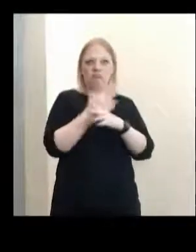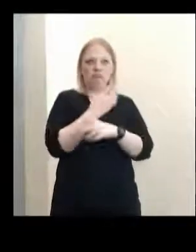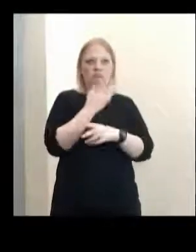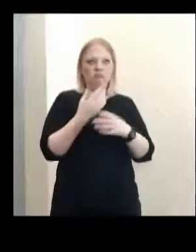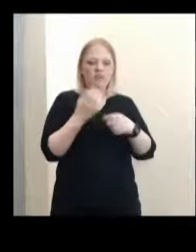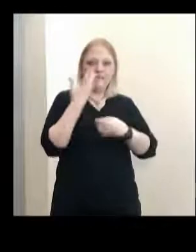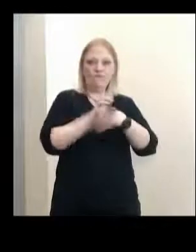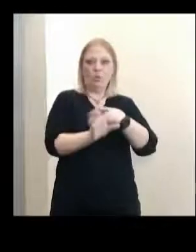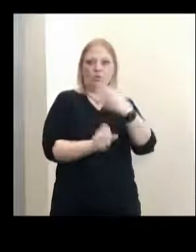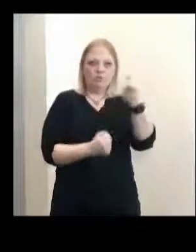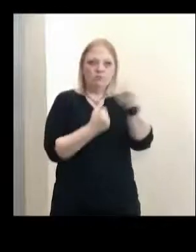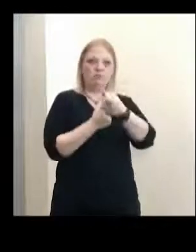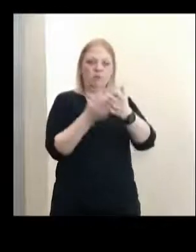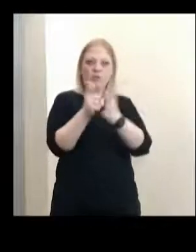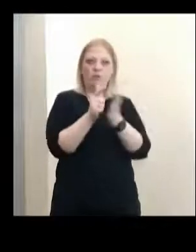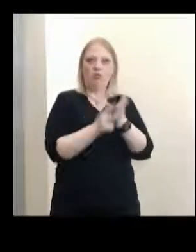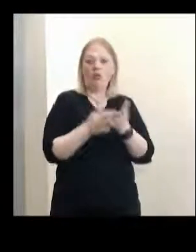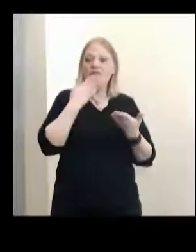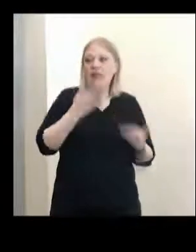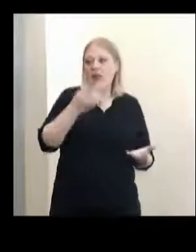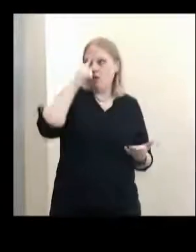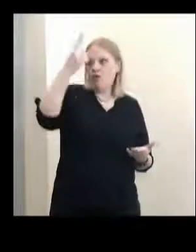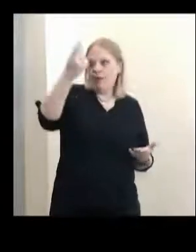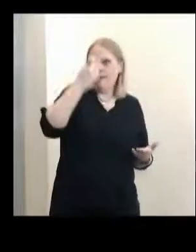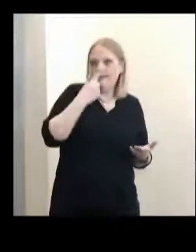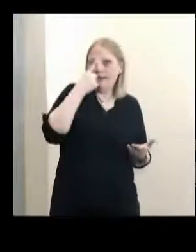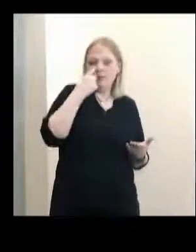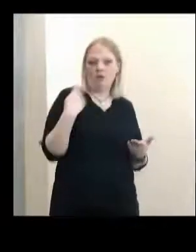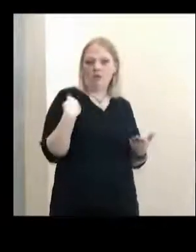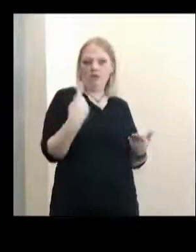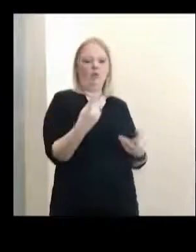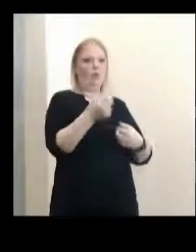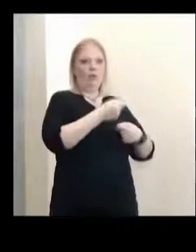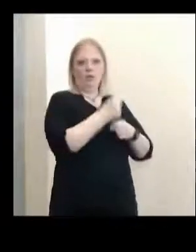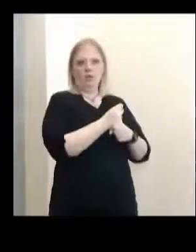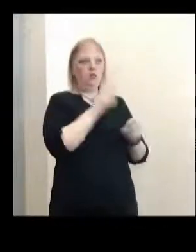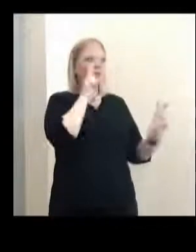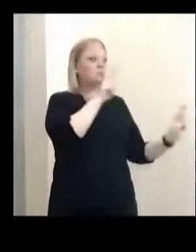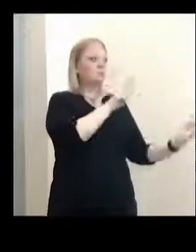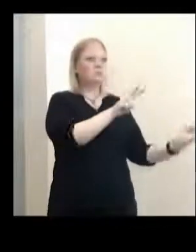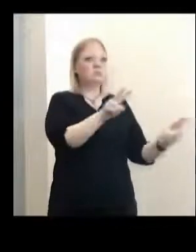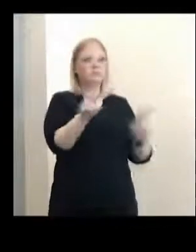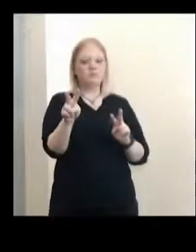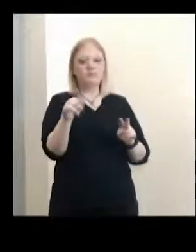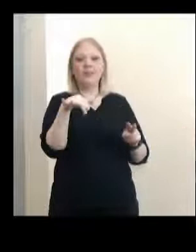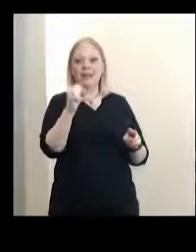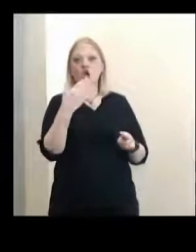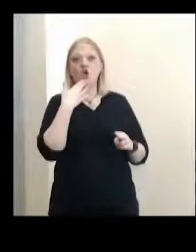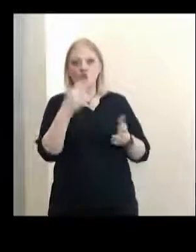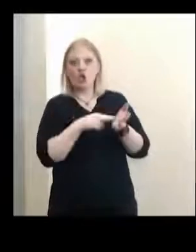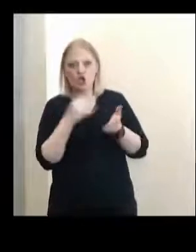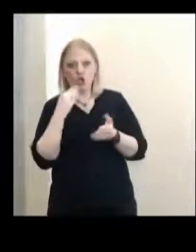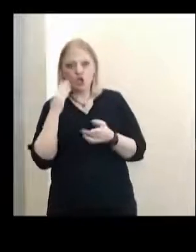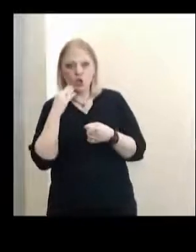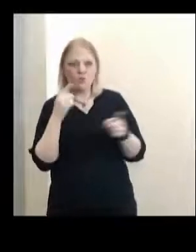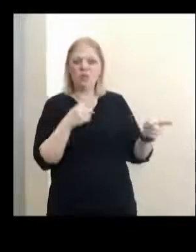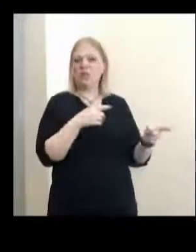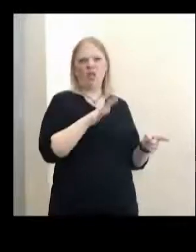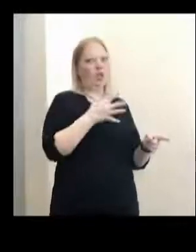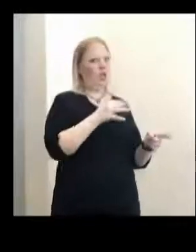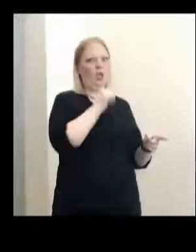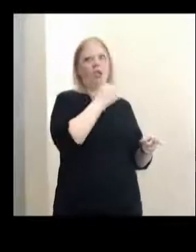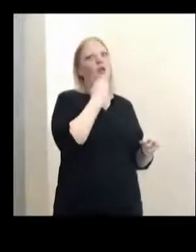you bringing it up, Tom, because after everything we've seen in the last year, there are good nursing home operators and there are not so good nursing